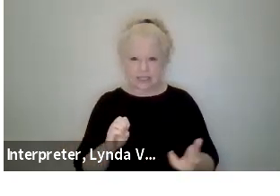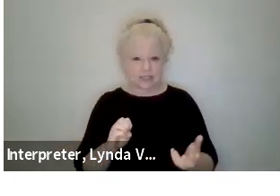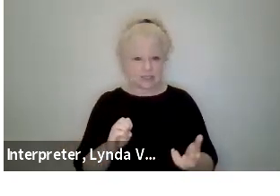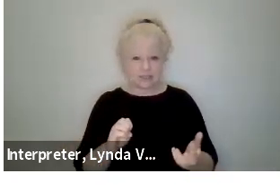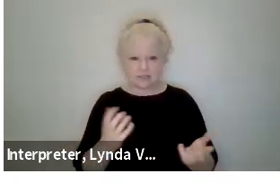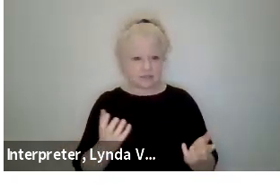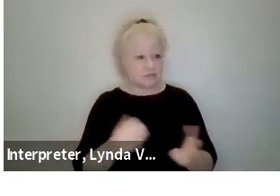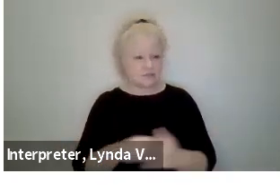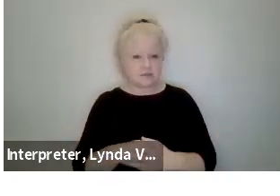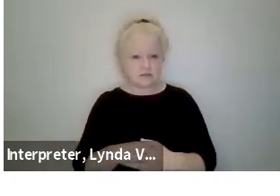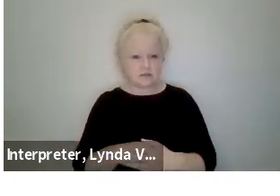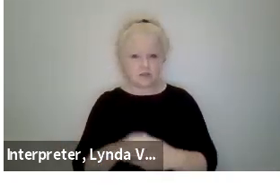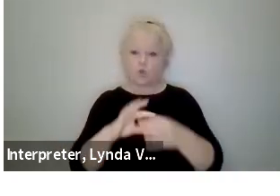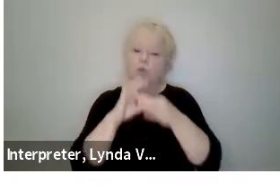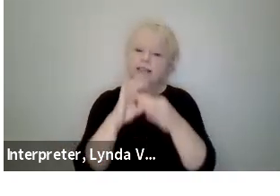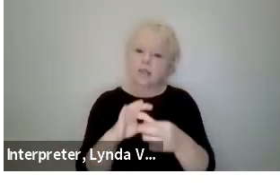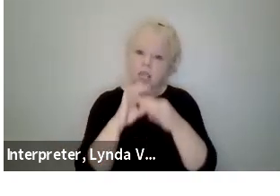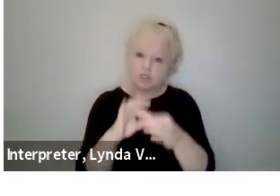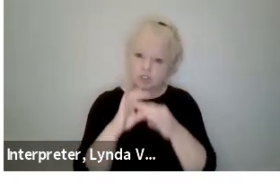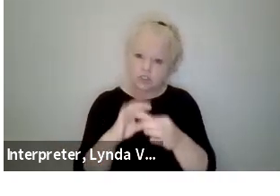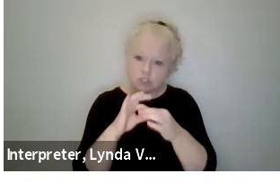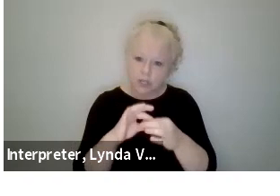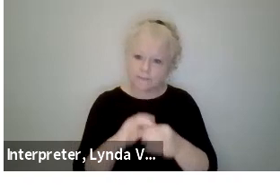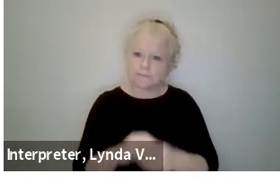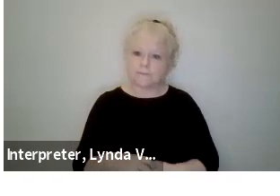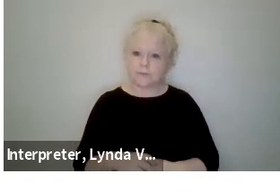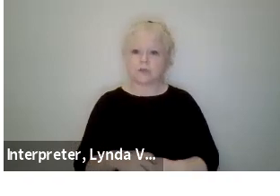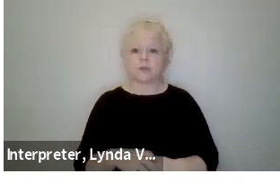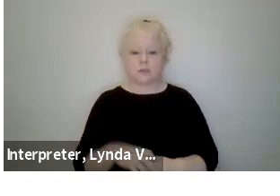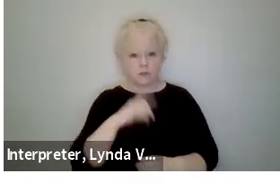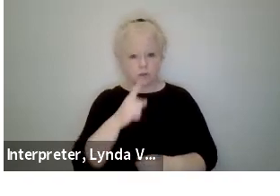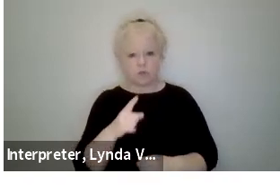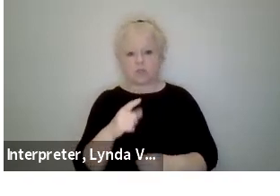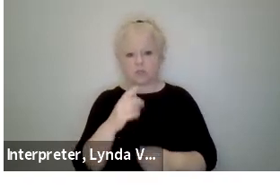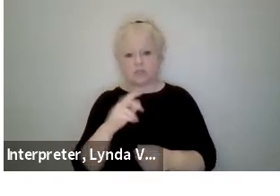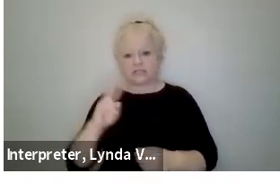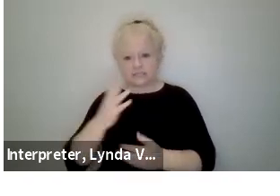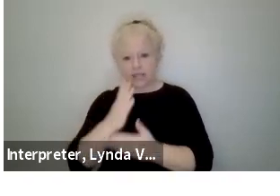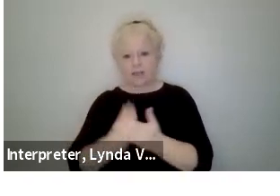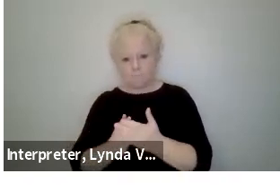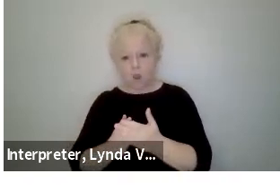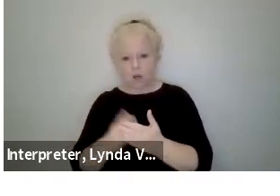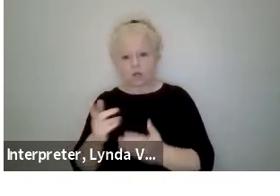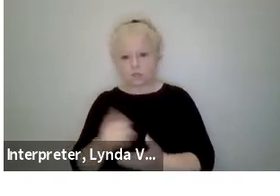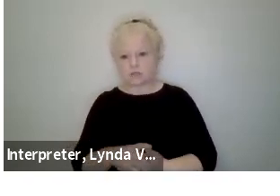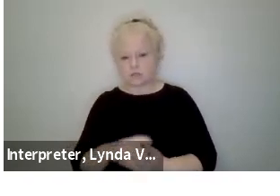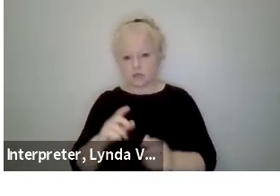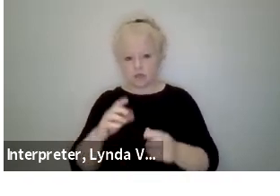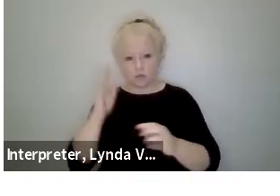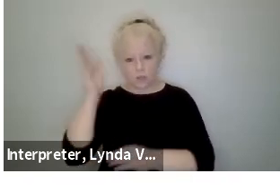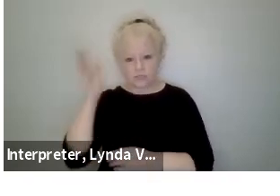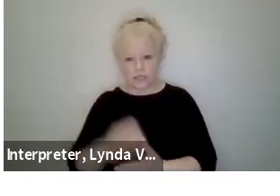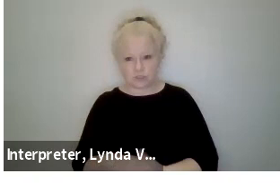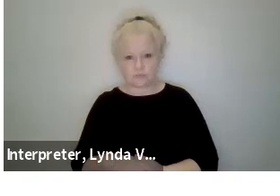in. The relationships, that's why we kind of centered the second half of our presentation on that. And I know those are formed in